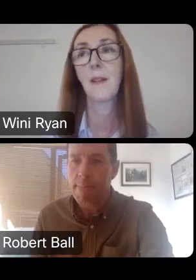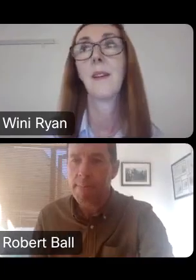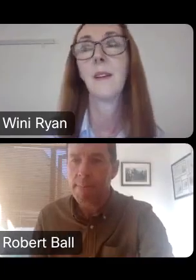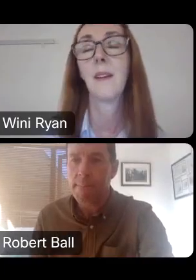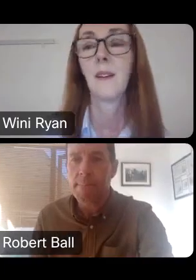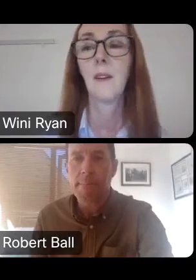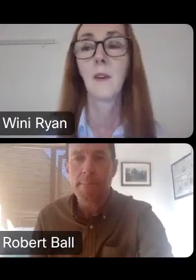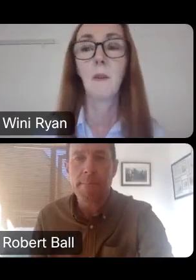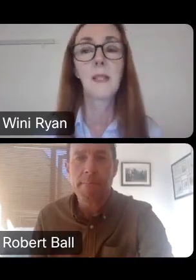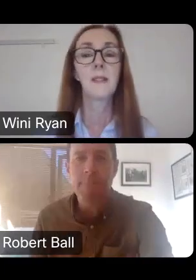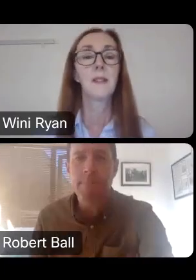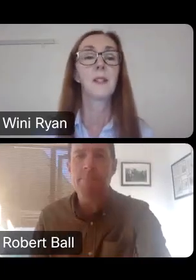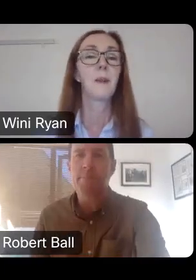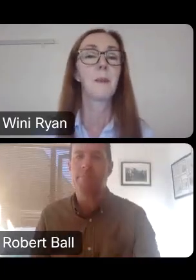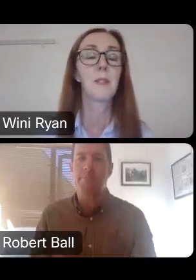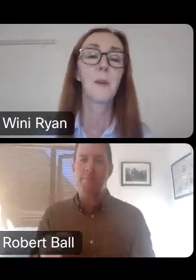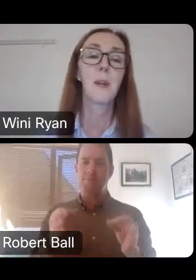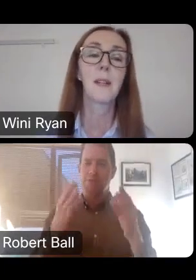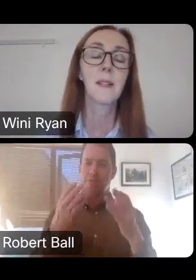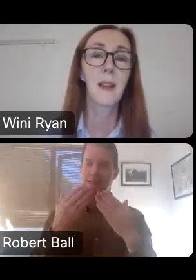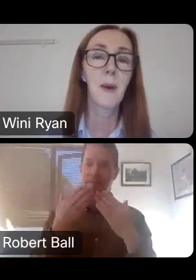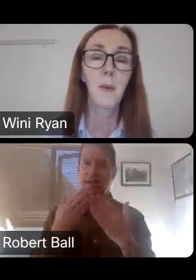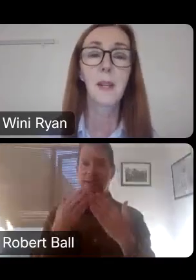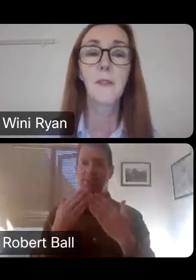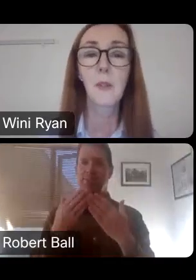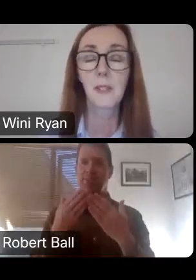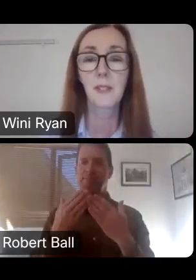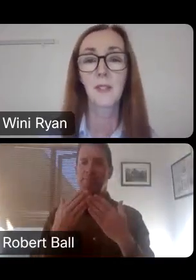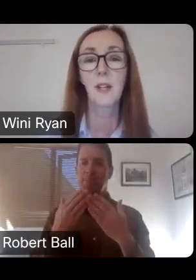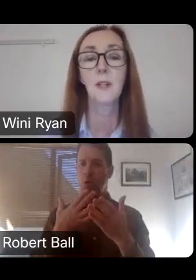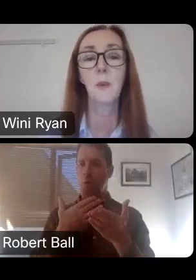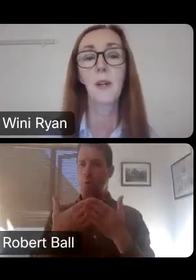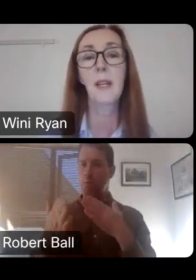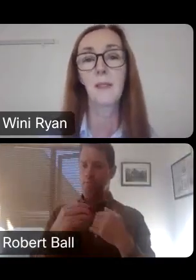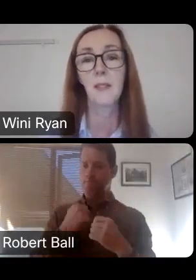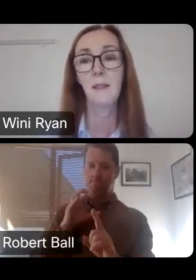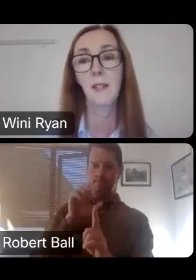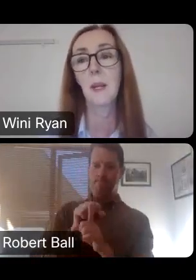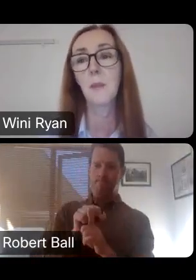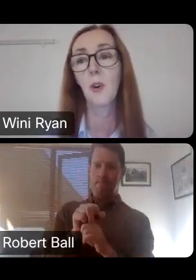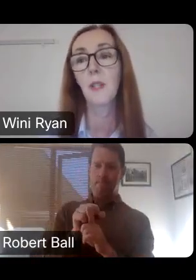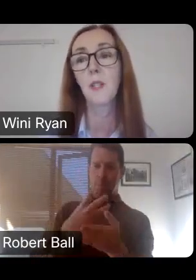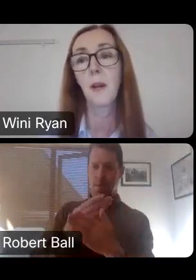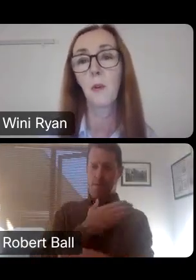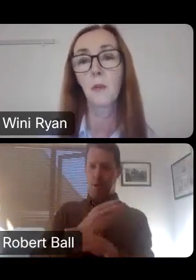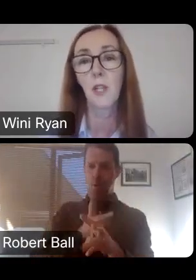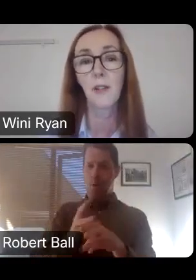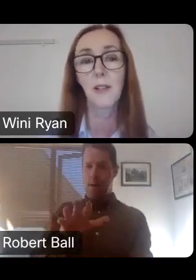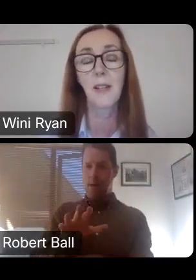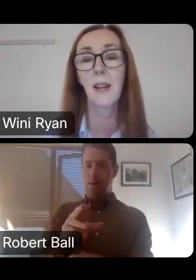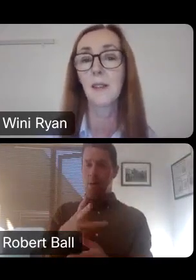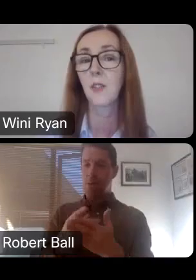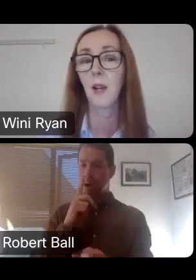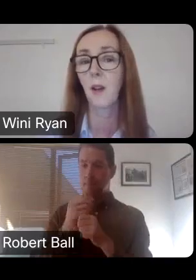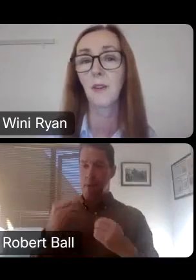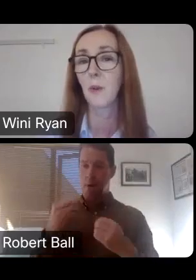Lovely. Great. Thanks very much. So it's and what I've noticed since I started working in this area is when I'm talking to my own children,